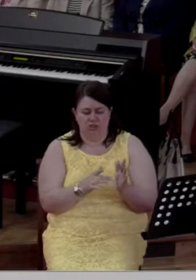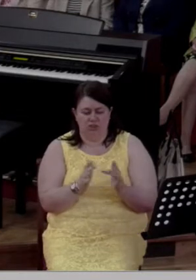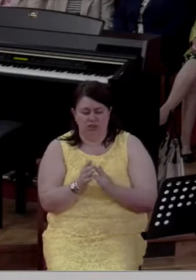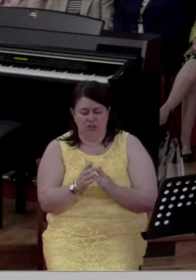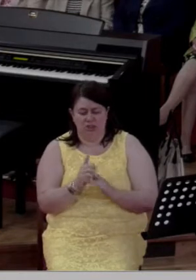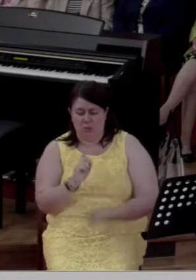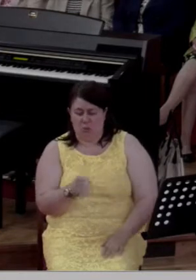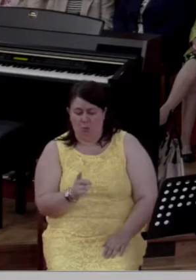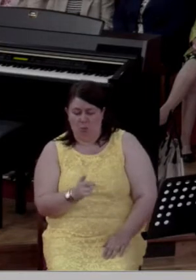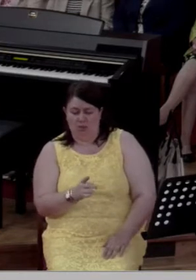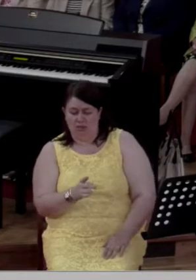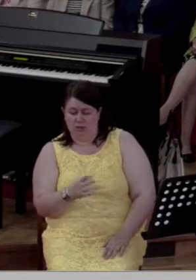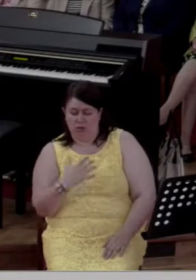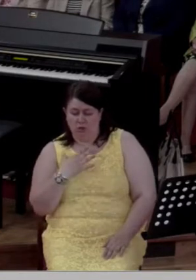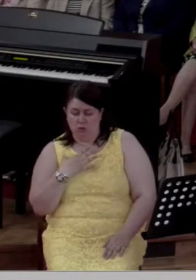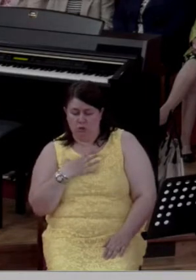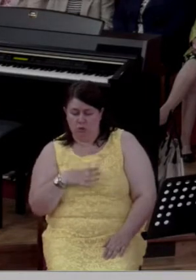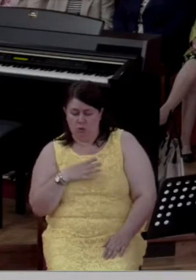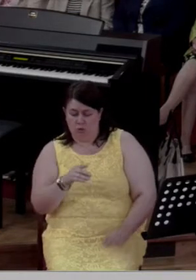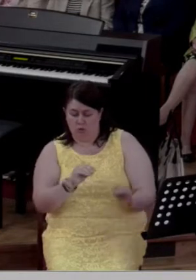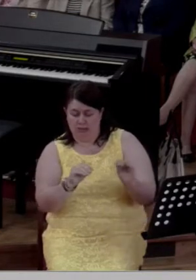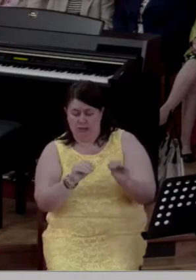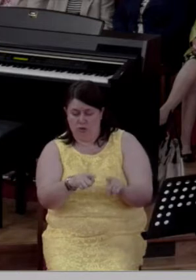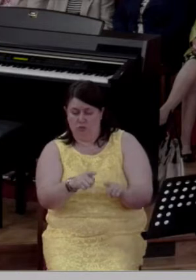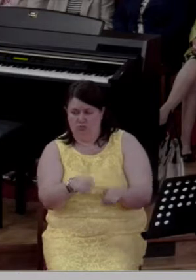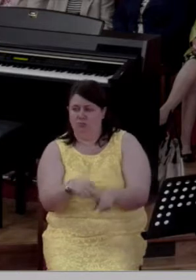warned the disciples against when he taught them the prayer.